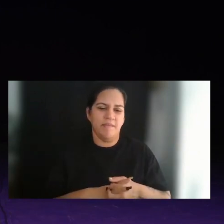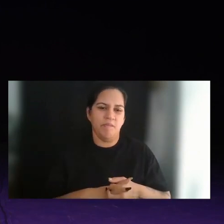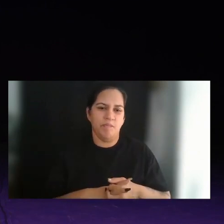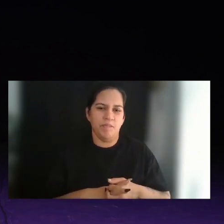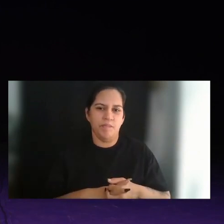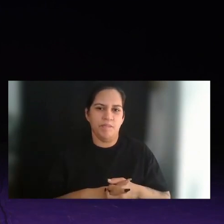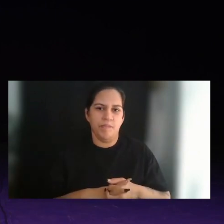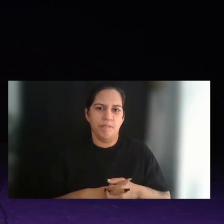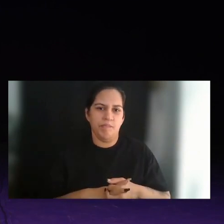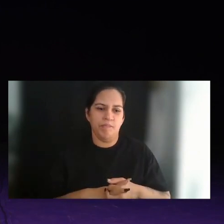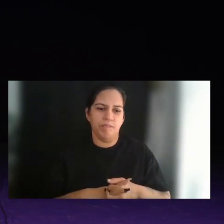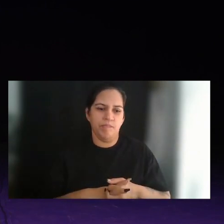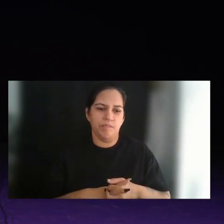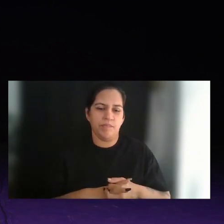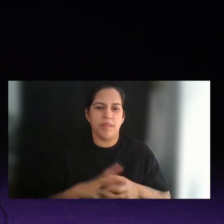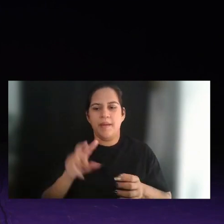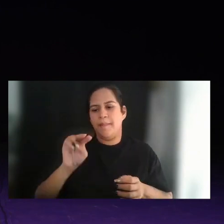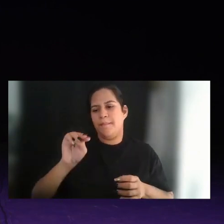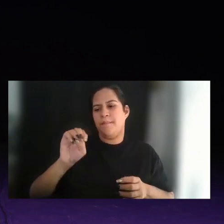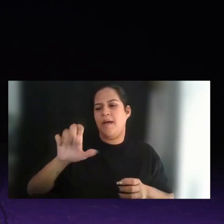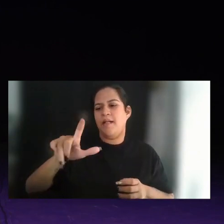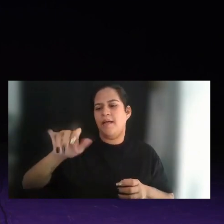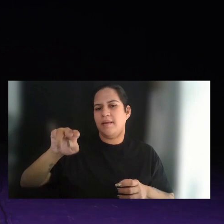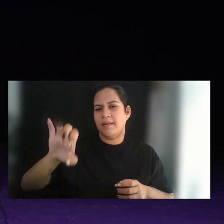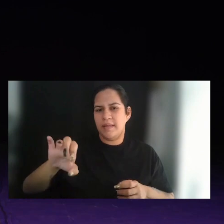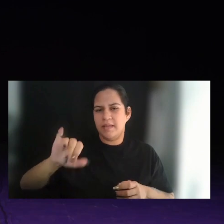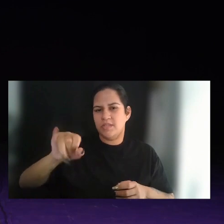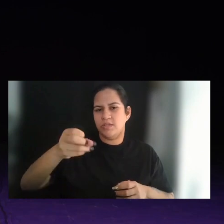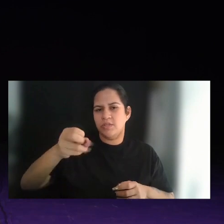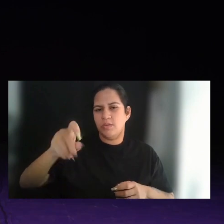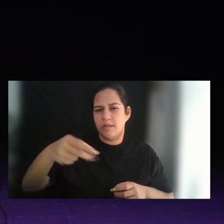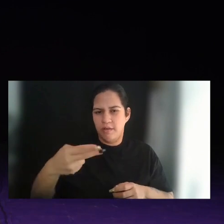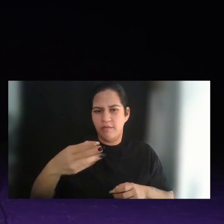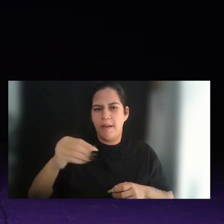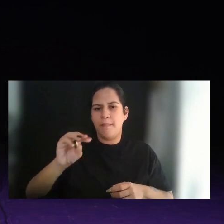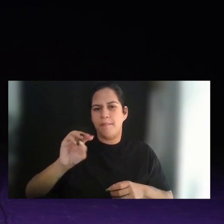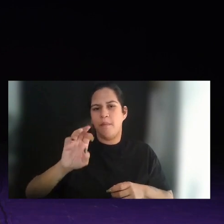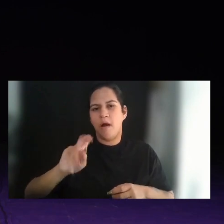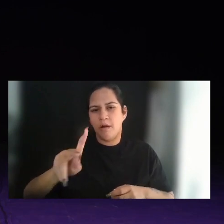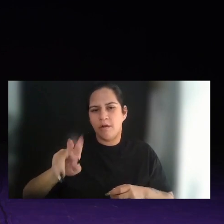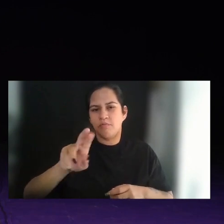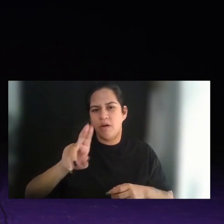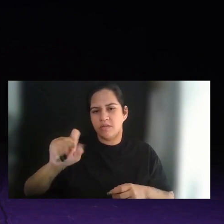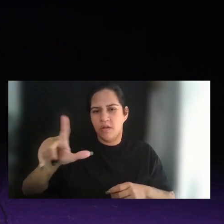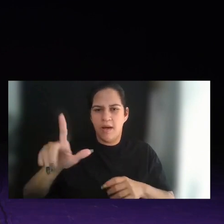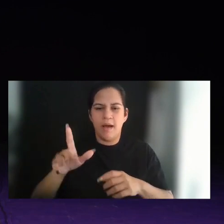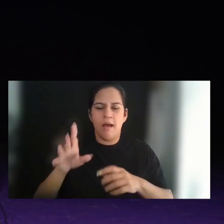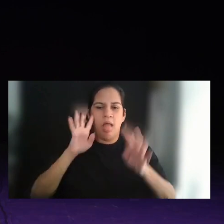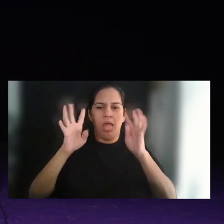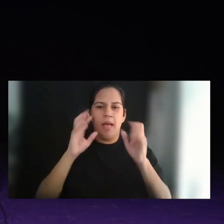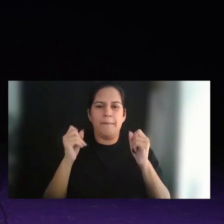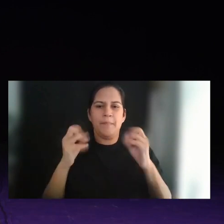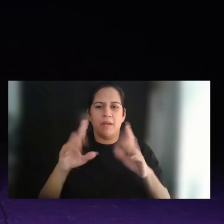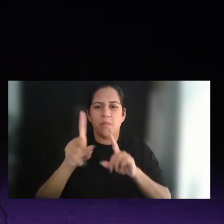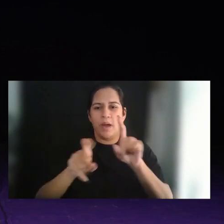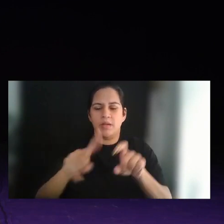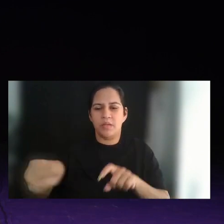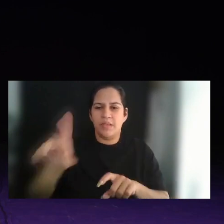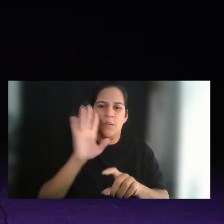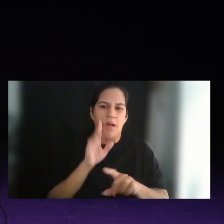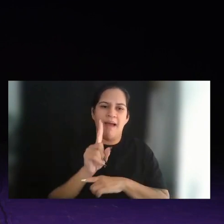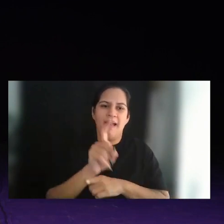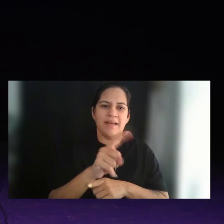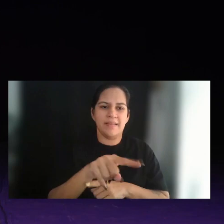Melanie Joseph and Mark Russell have come up with a bunch of questions later on, and a lot of you are going to go and ask them, and maybe you will come up